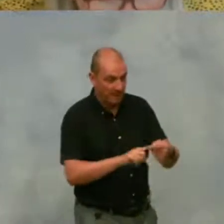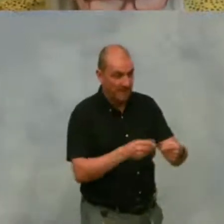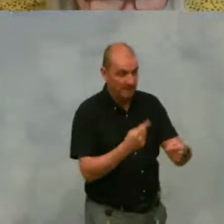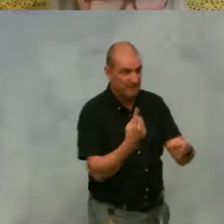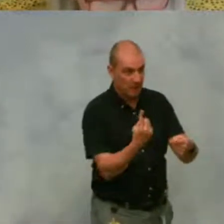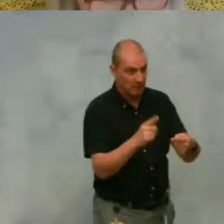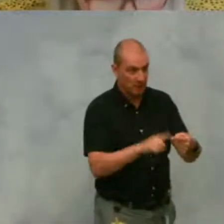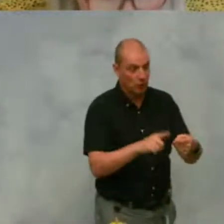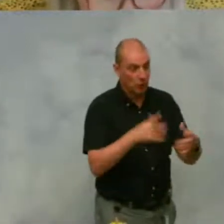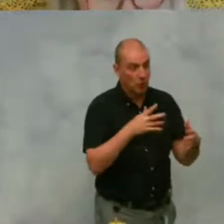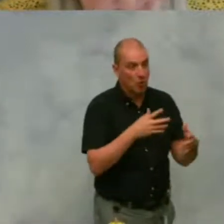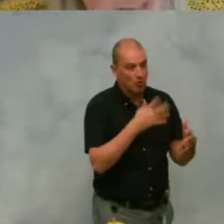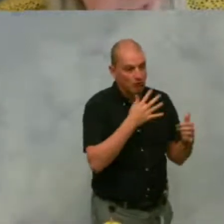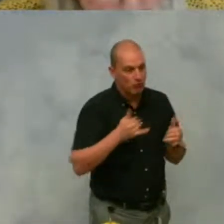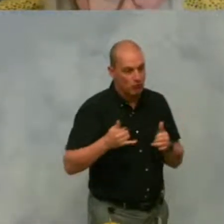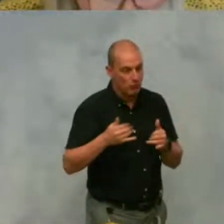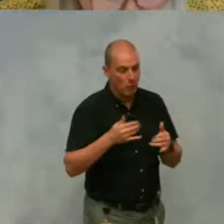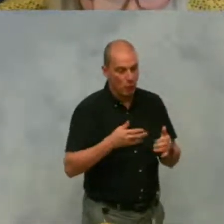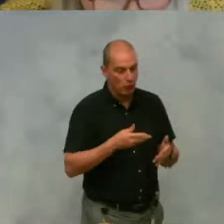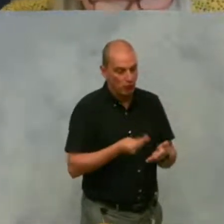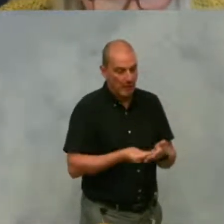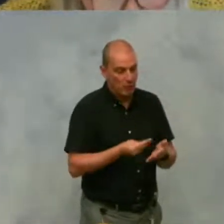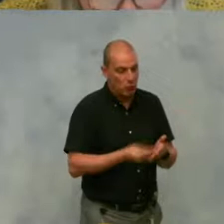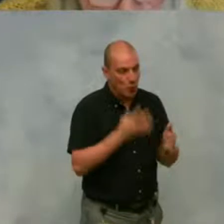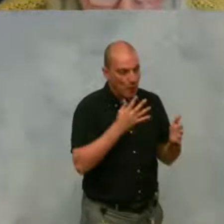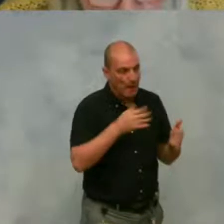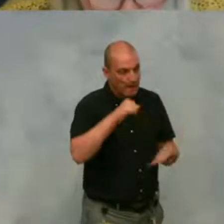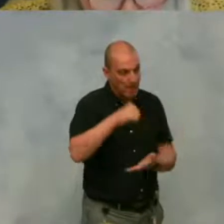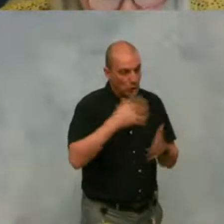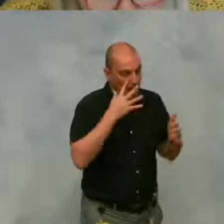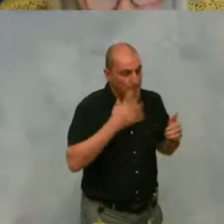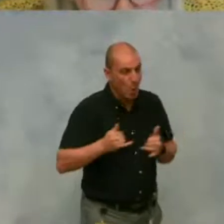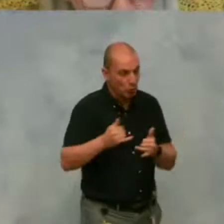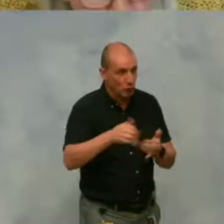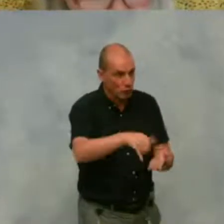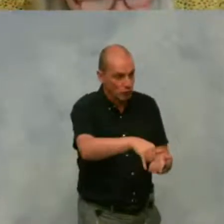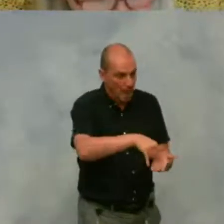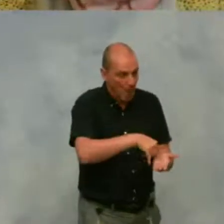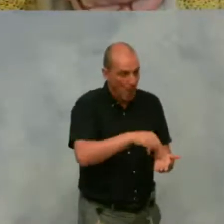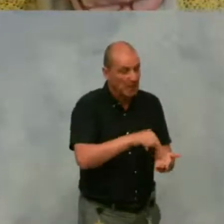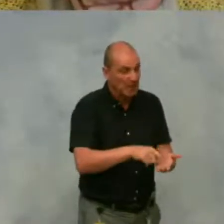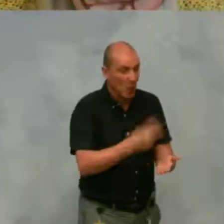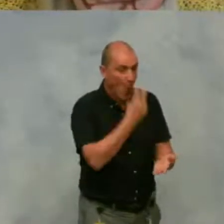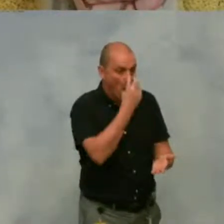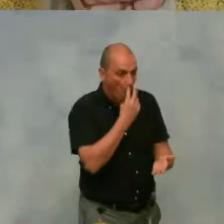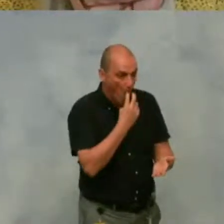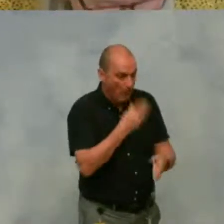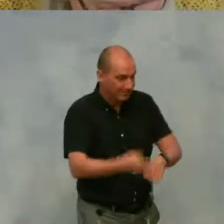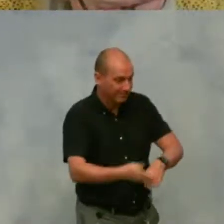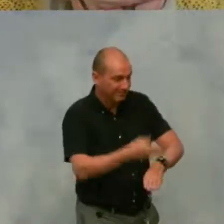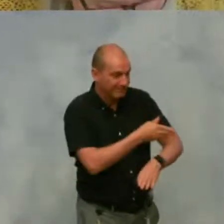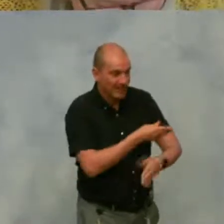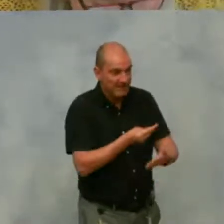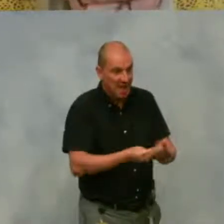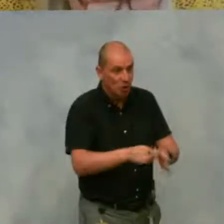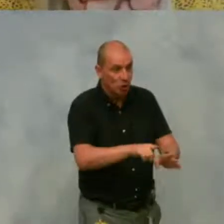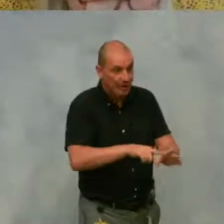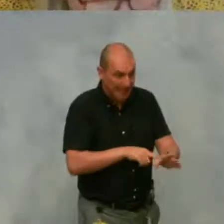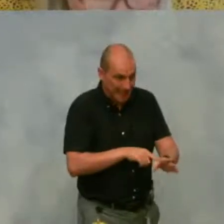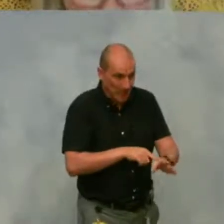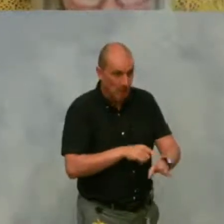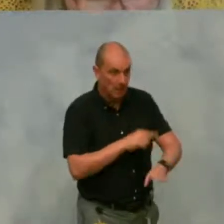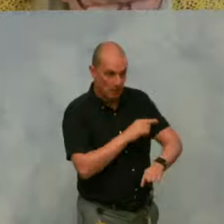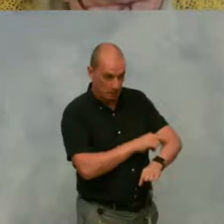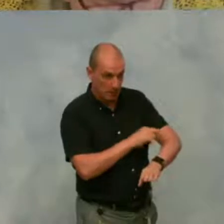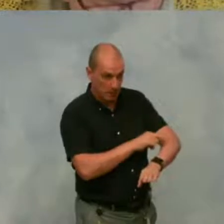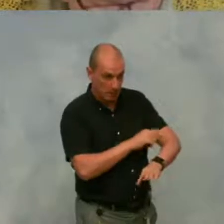monitoring report. This is our day-to-day running budget report, and it's for the old financial year. I can report in the background for